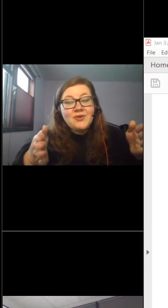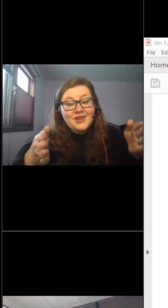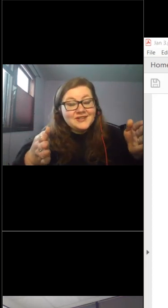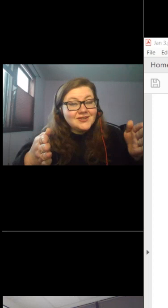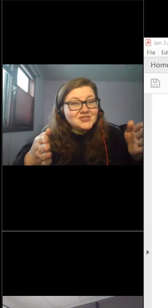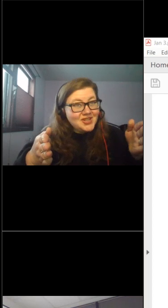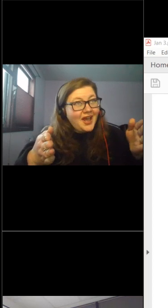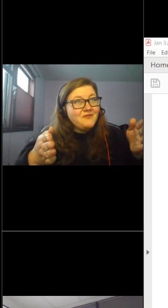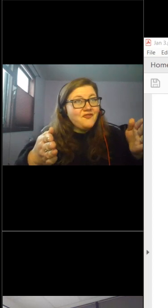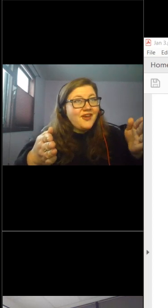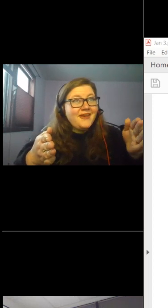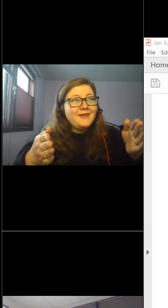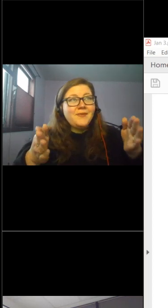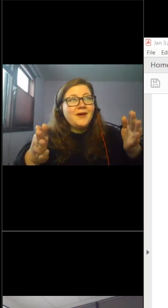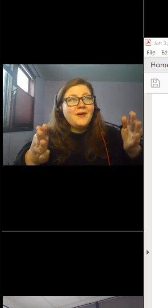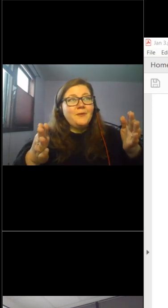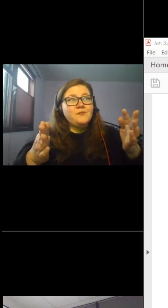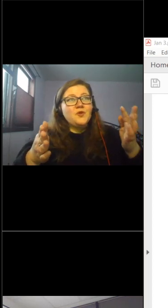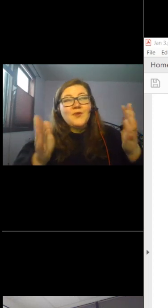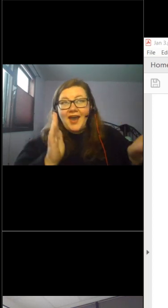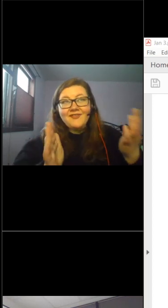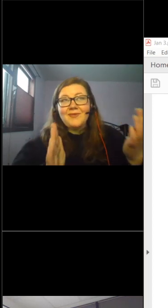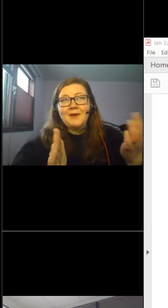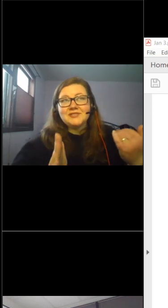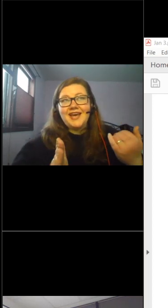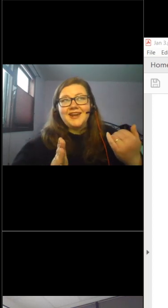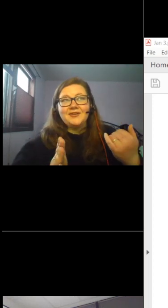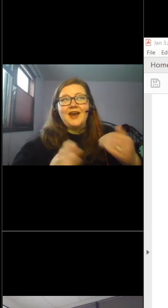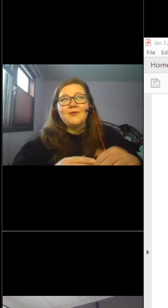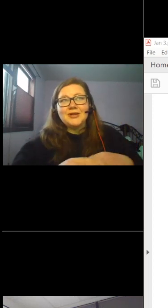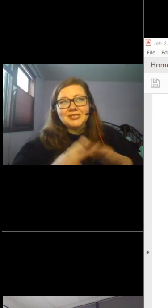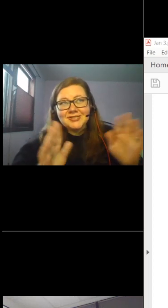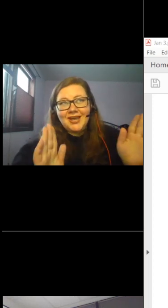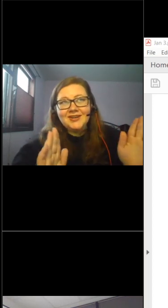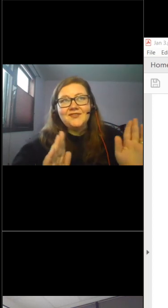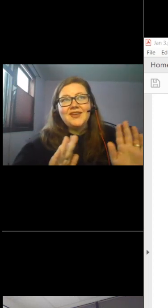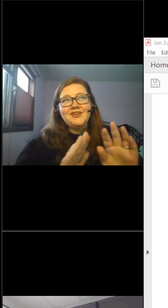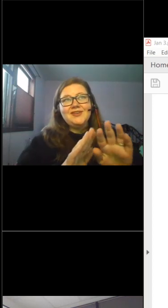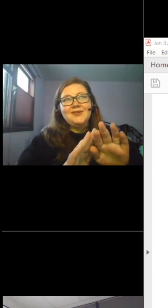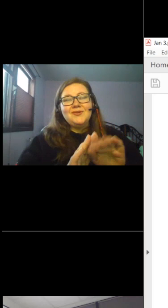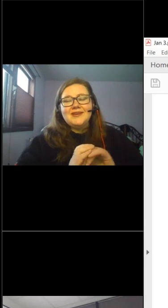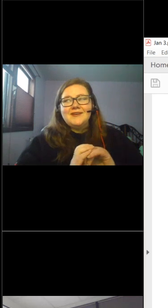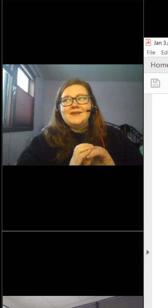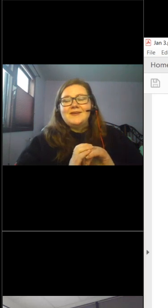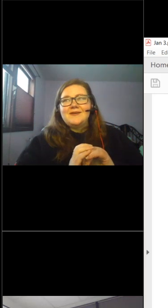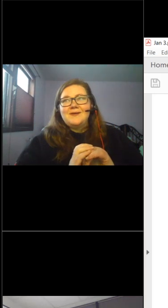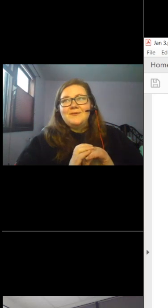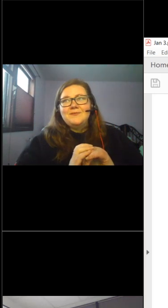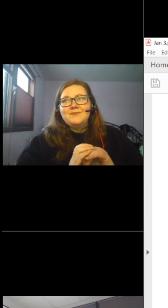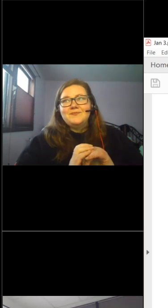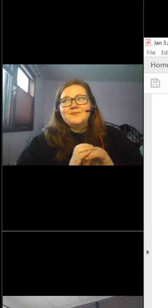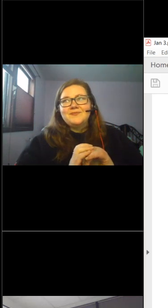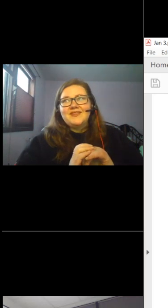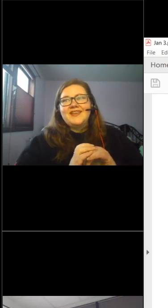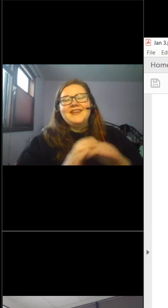it within a certain time frame. We haven't mapped that out yet. We're just kind of giving you,